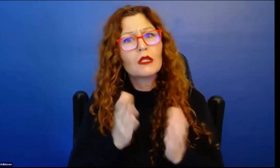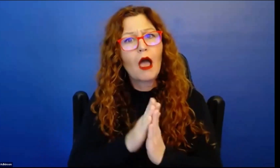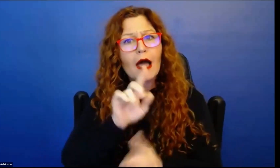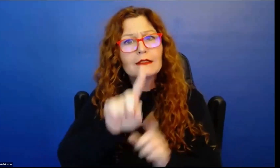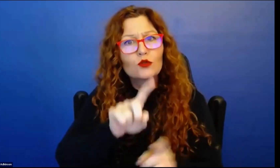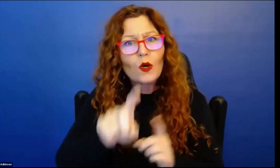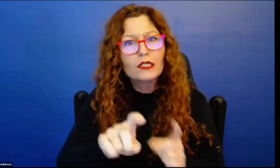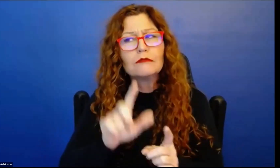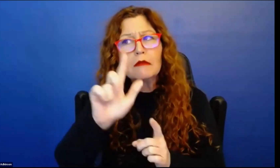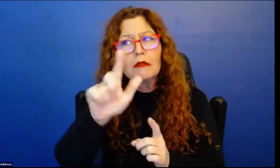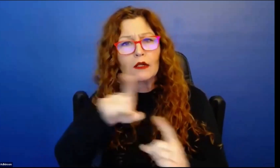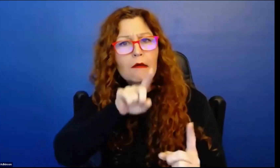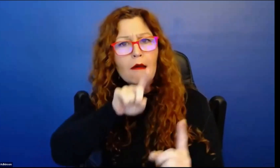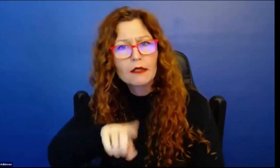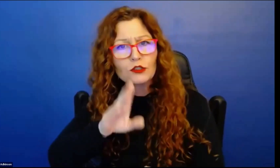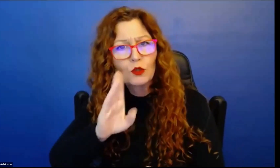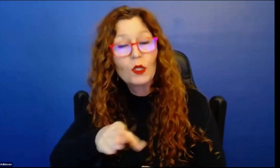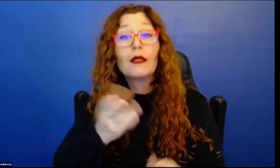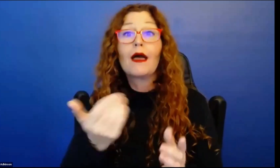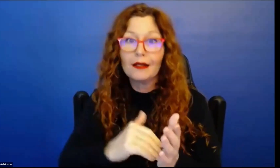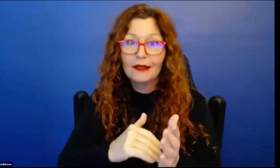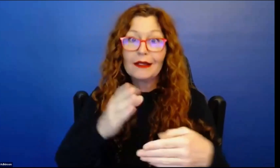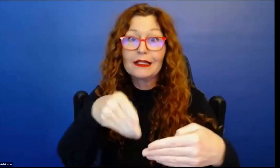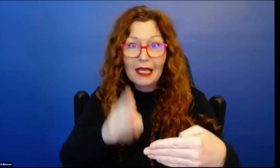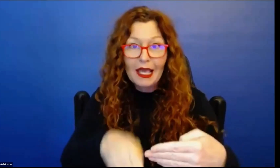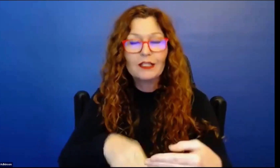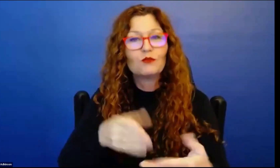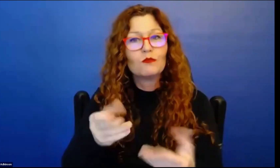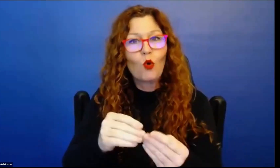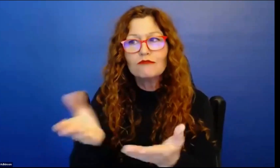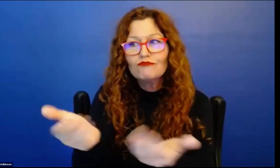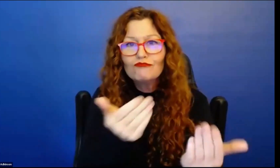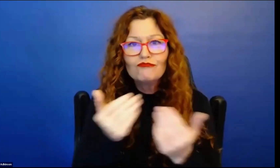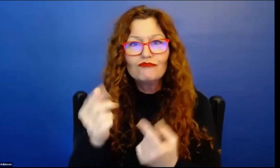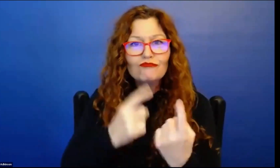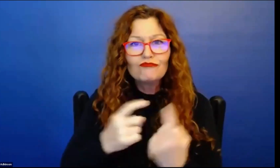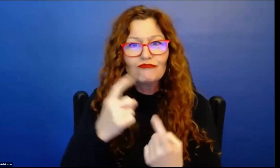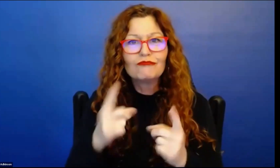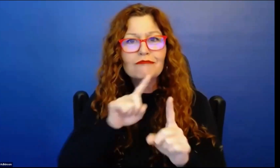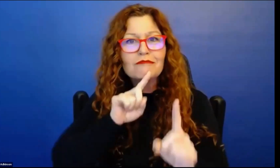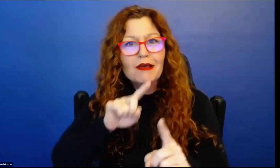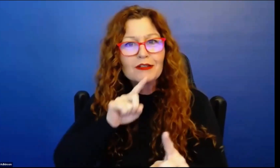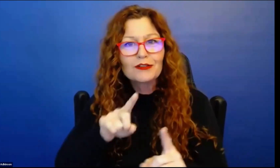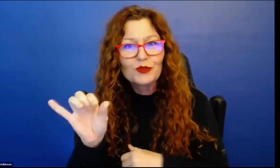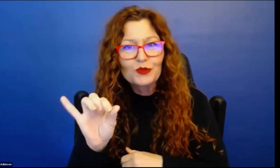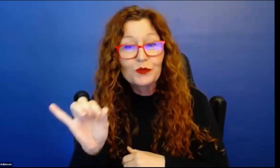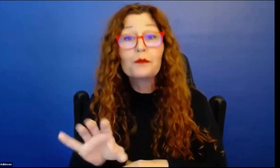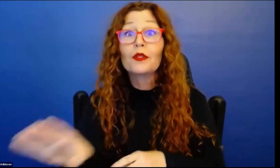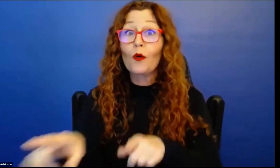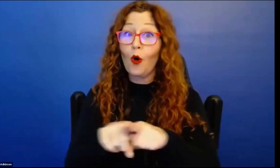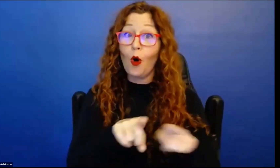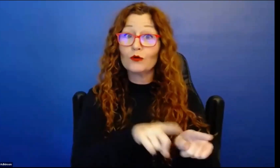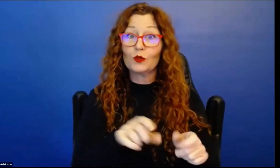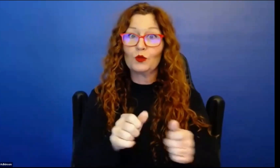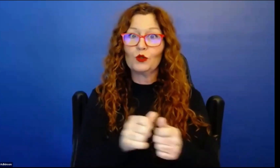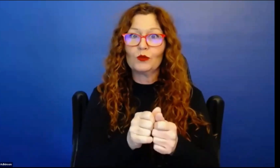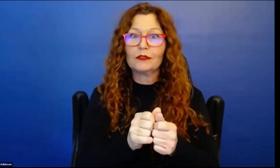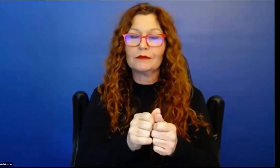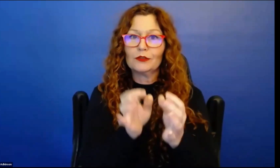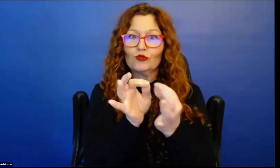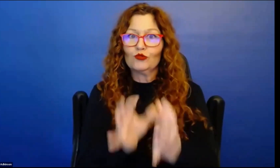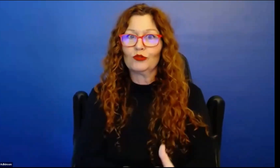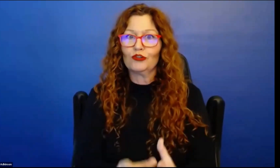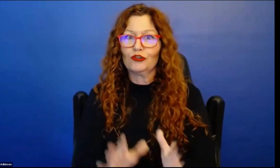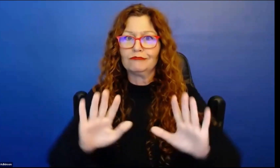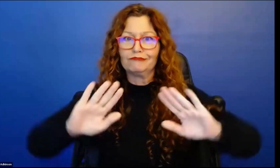will also have time for Q&A at the end. Also, working with interpreters, we can talk a little bit more about this. And I need to